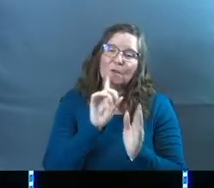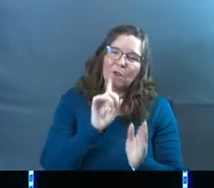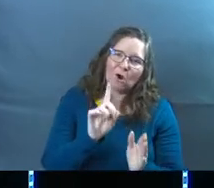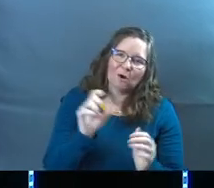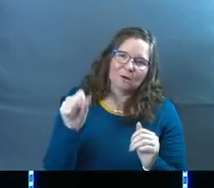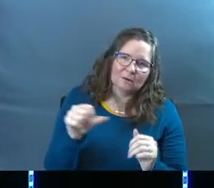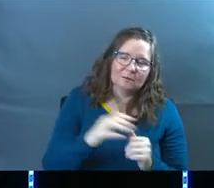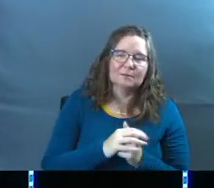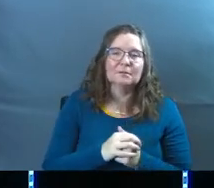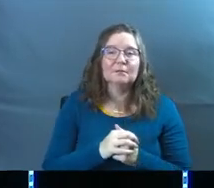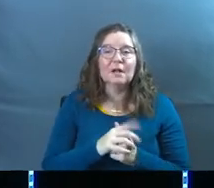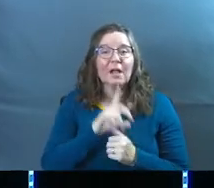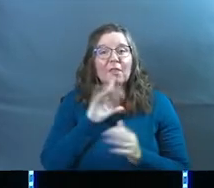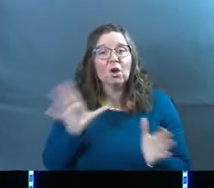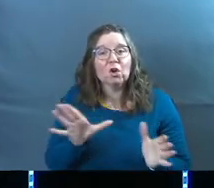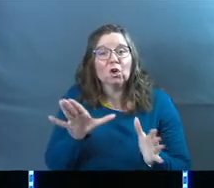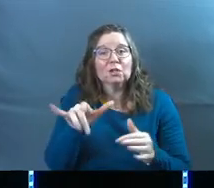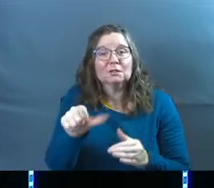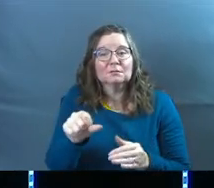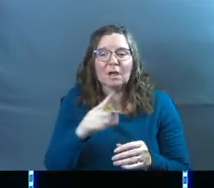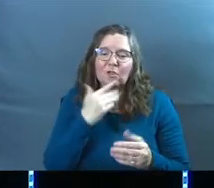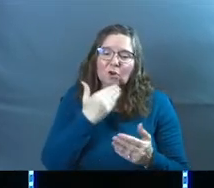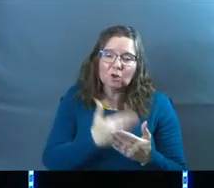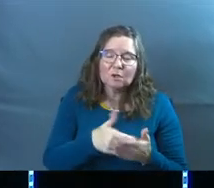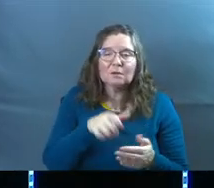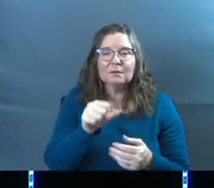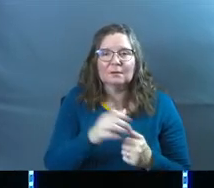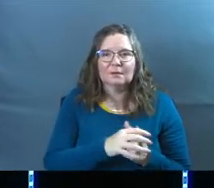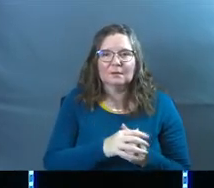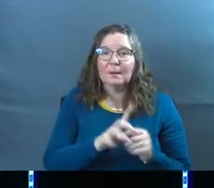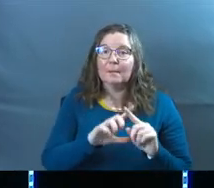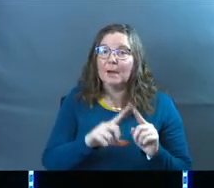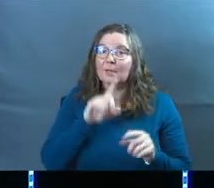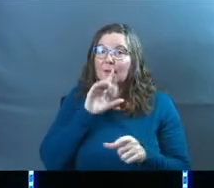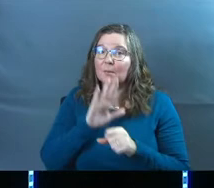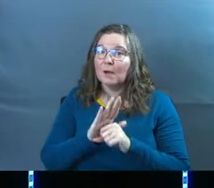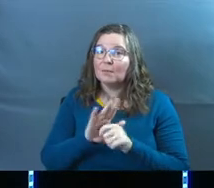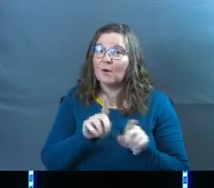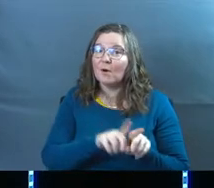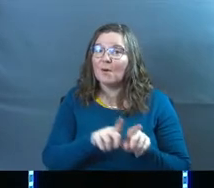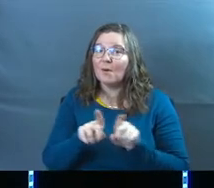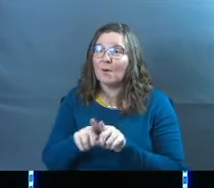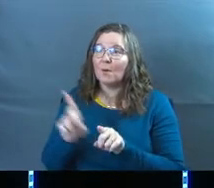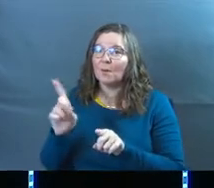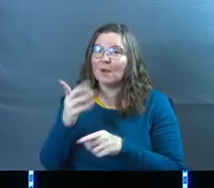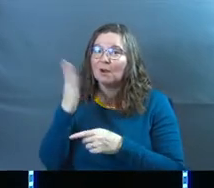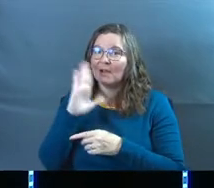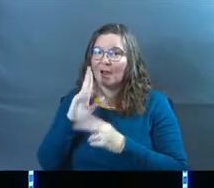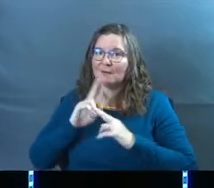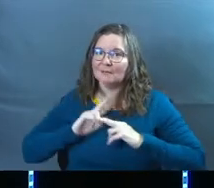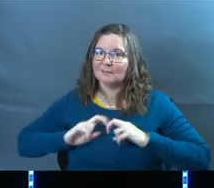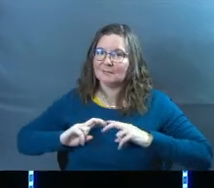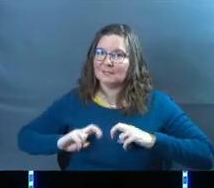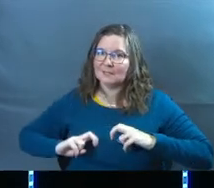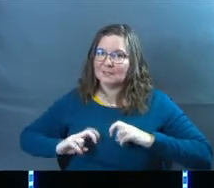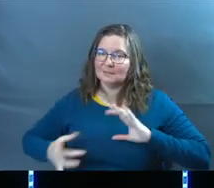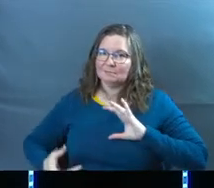are. And they're encouraging. And they're good, but the promises are also the place where God deals with